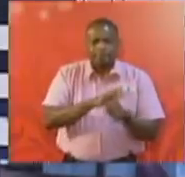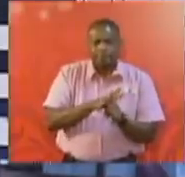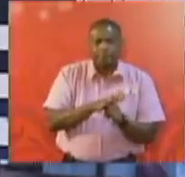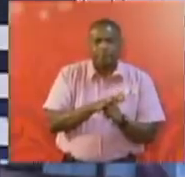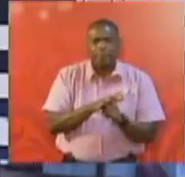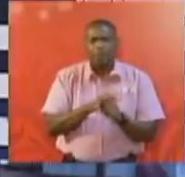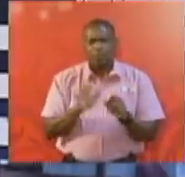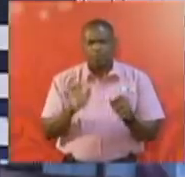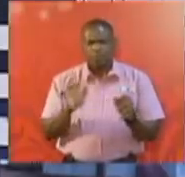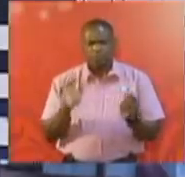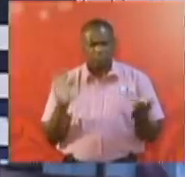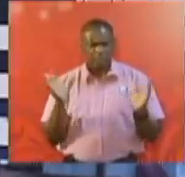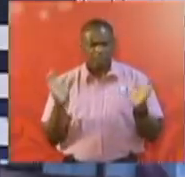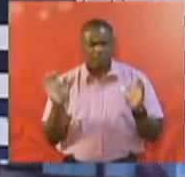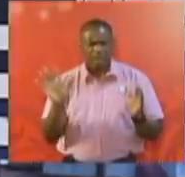COVID in the ICU is about